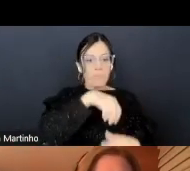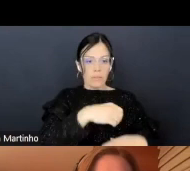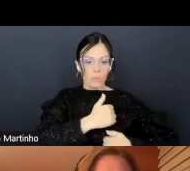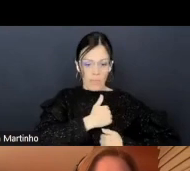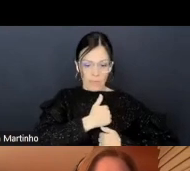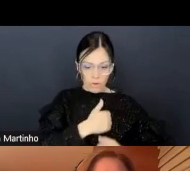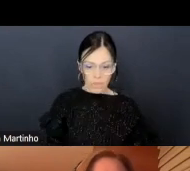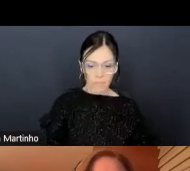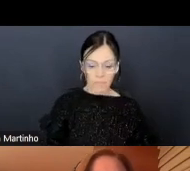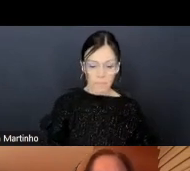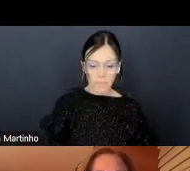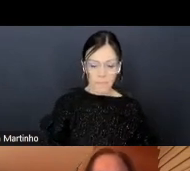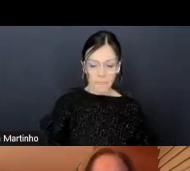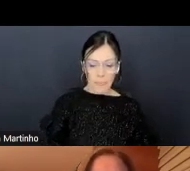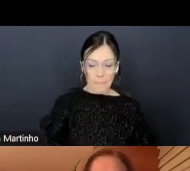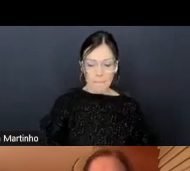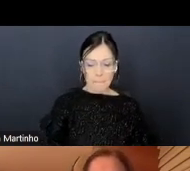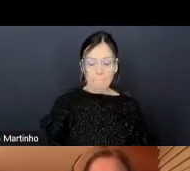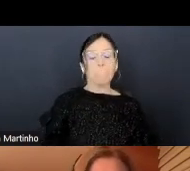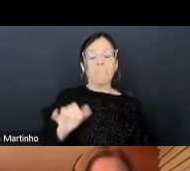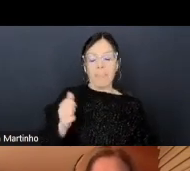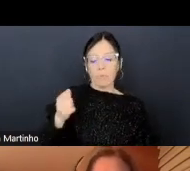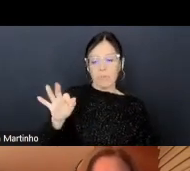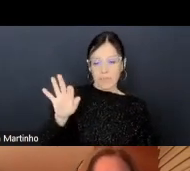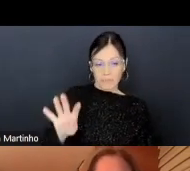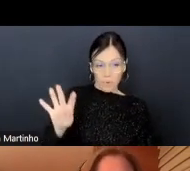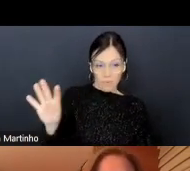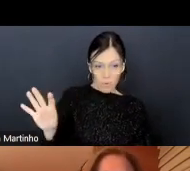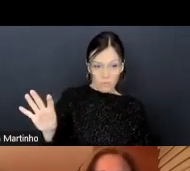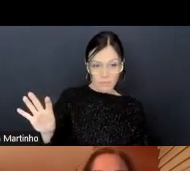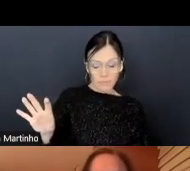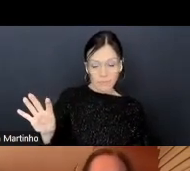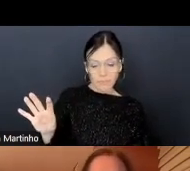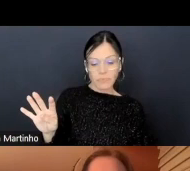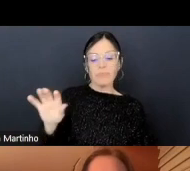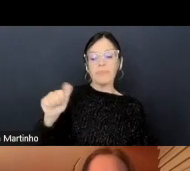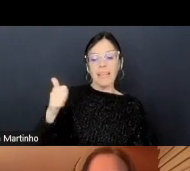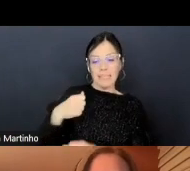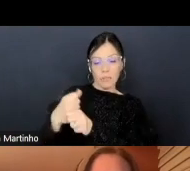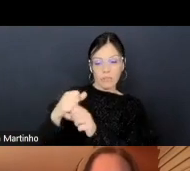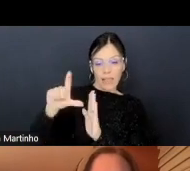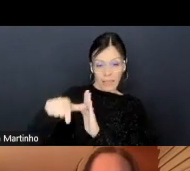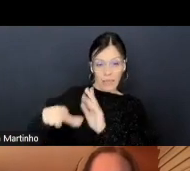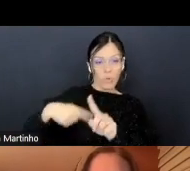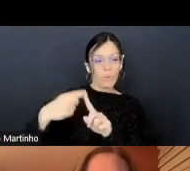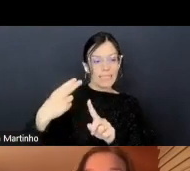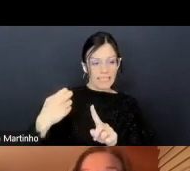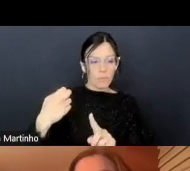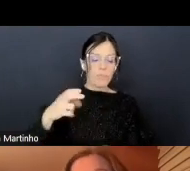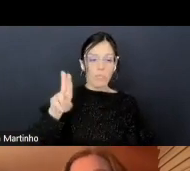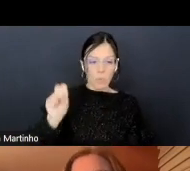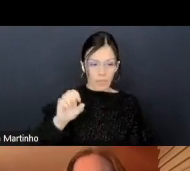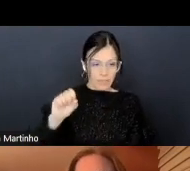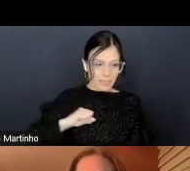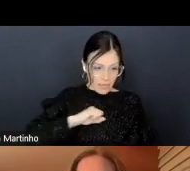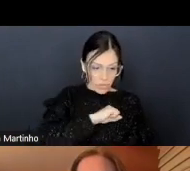so that was in 1944 10 years later when he was a u.s senator and still